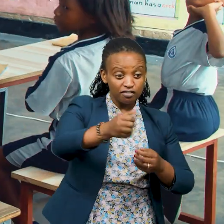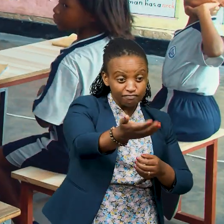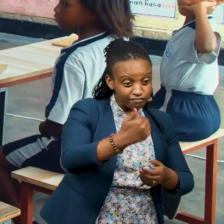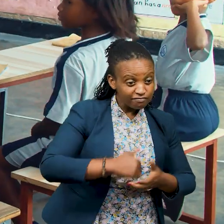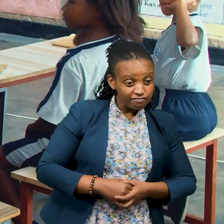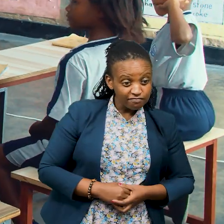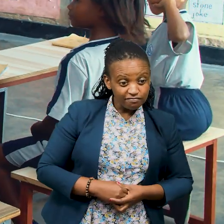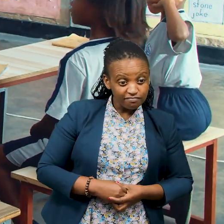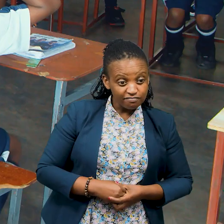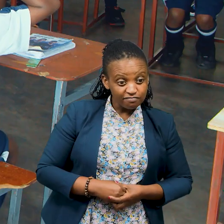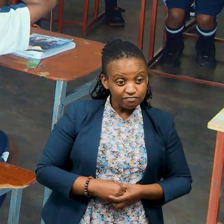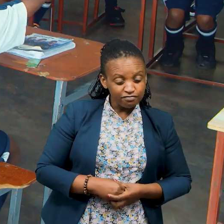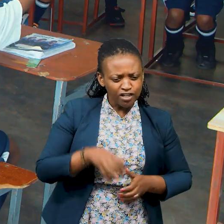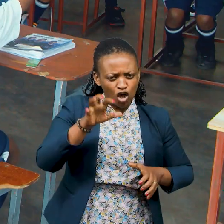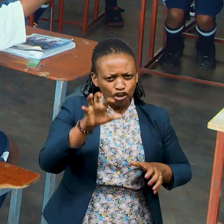Peter.